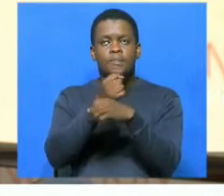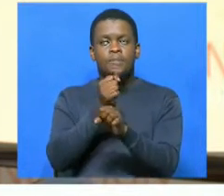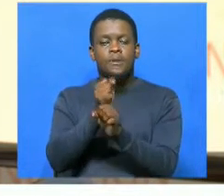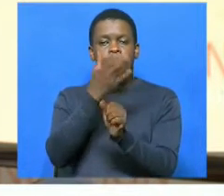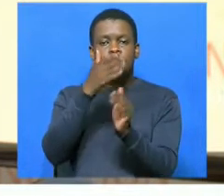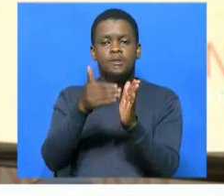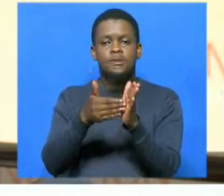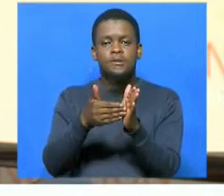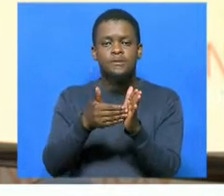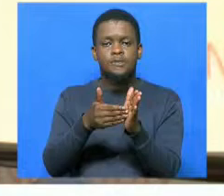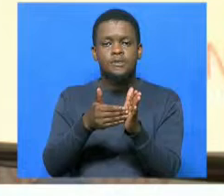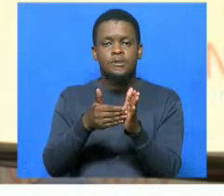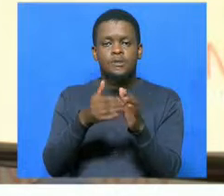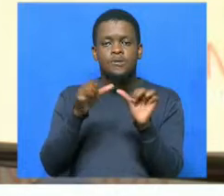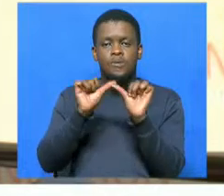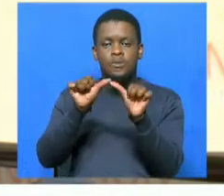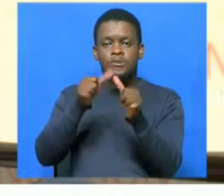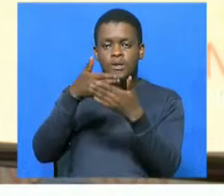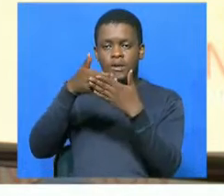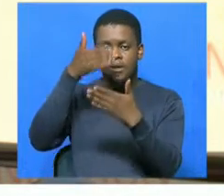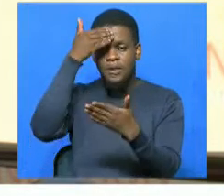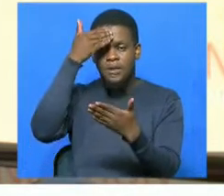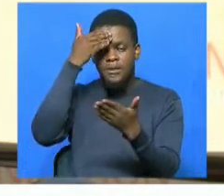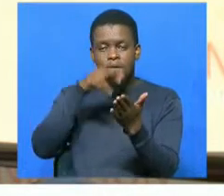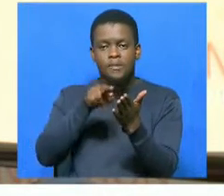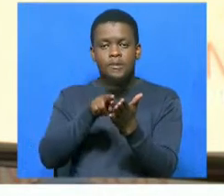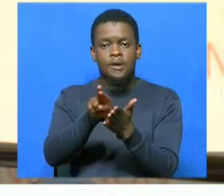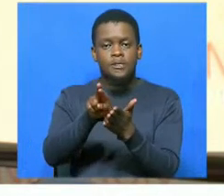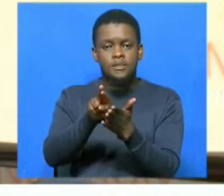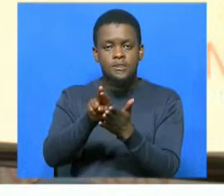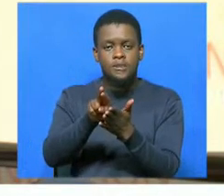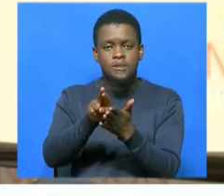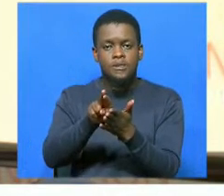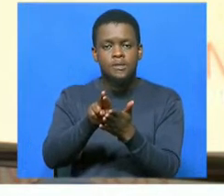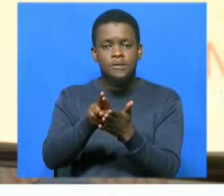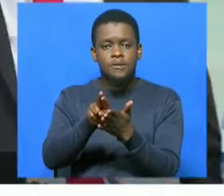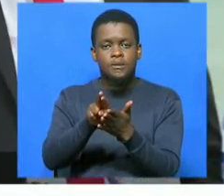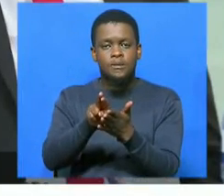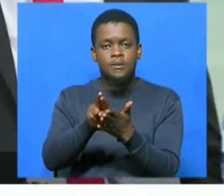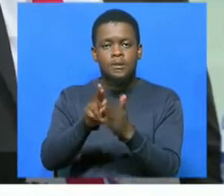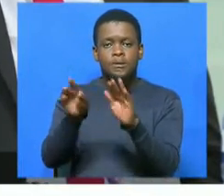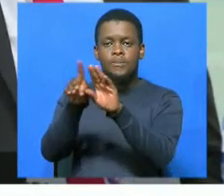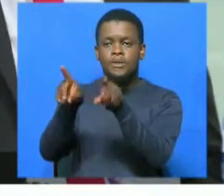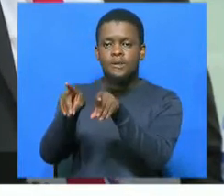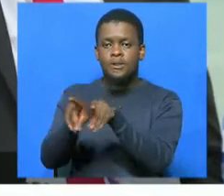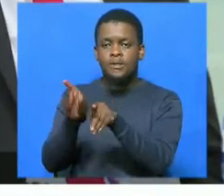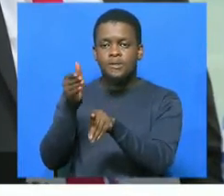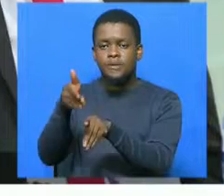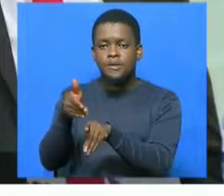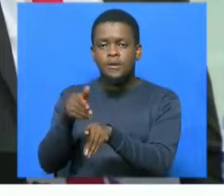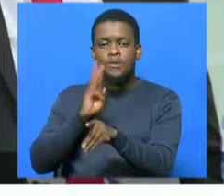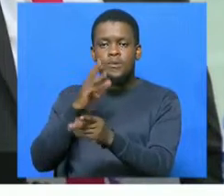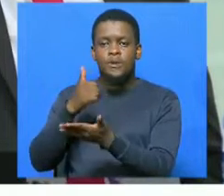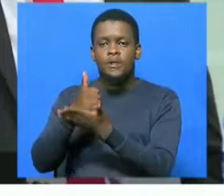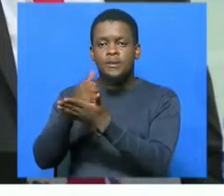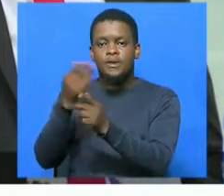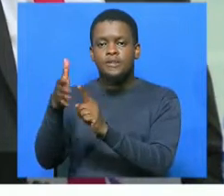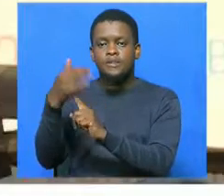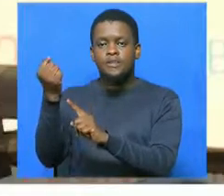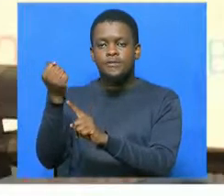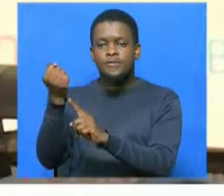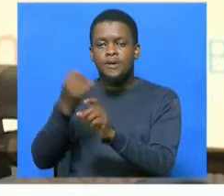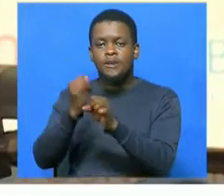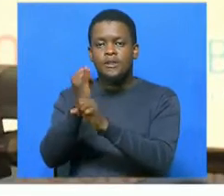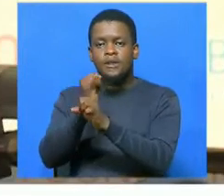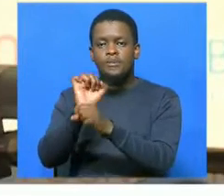conducive for learning. And the lesson here is where there is a will, there is a way. It is full scholarship